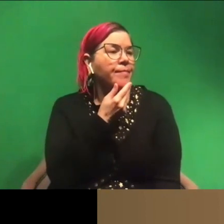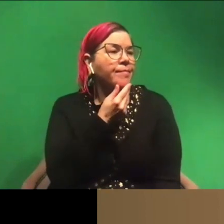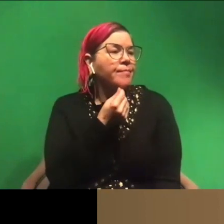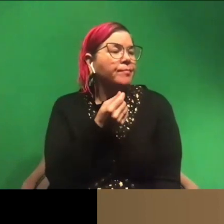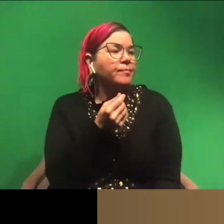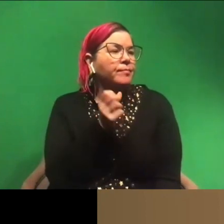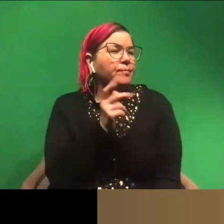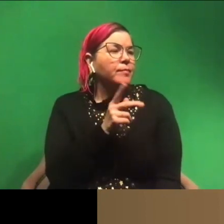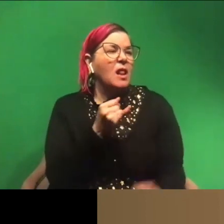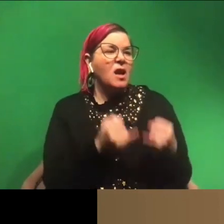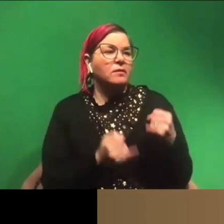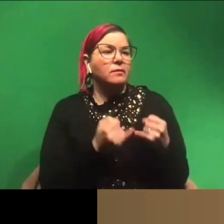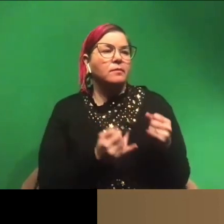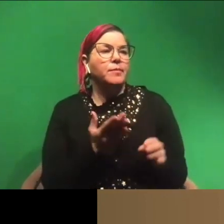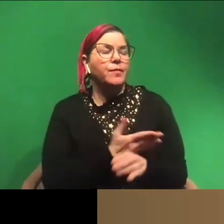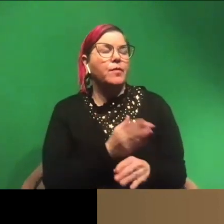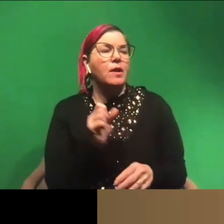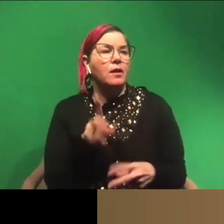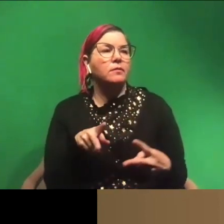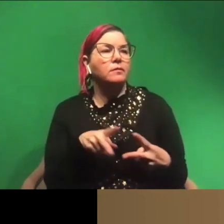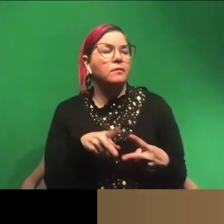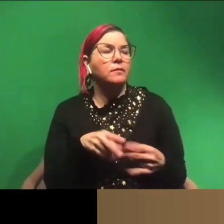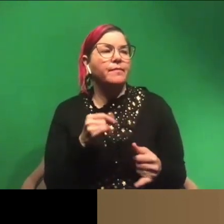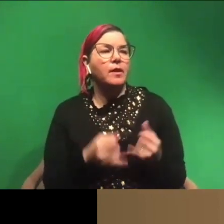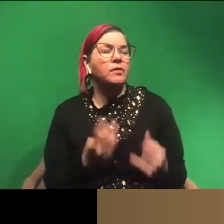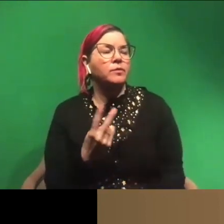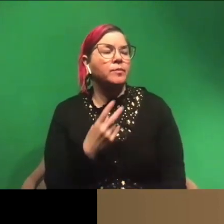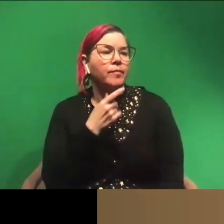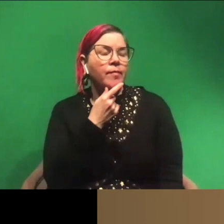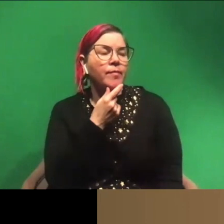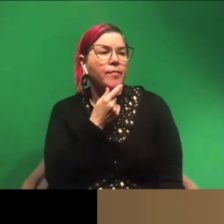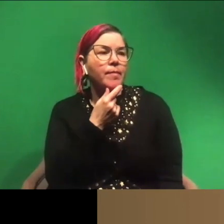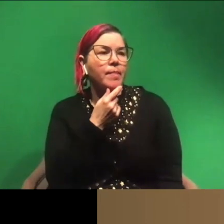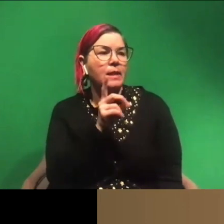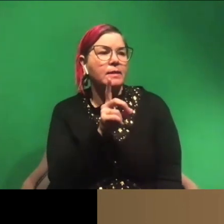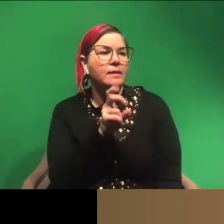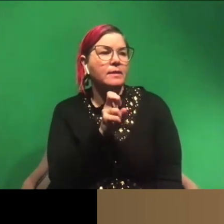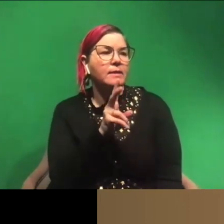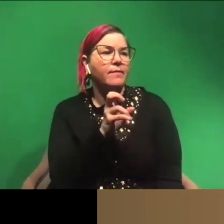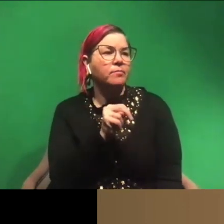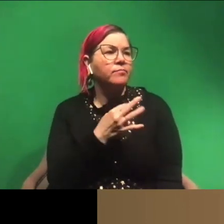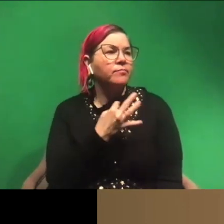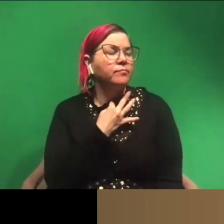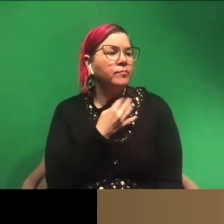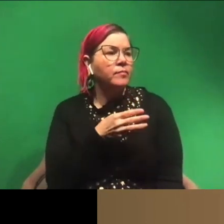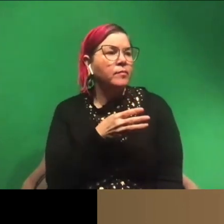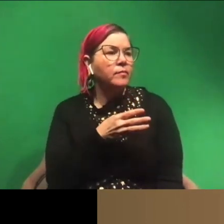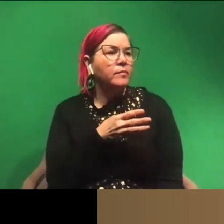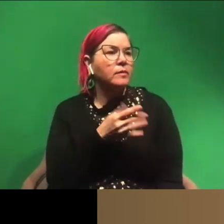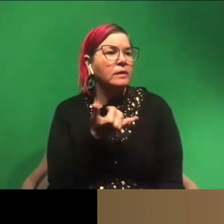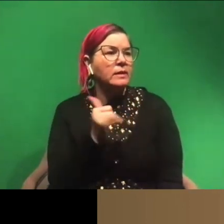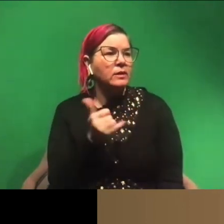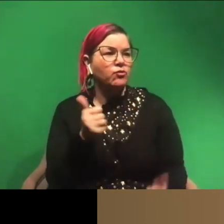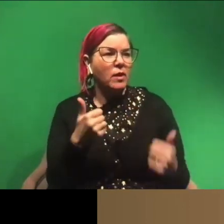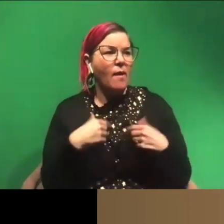Okay, one last question before we ask our final questions. Okay. Devin would like to know, are they still trying to have people